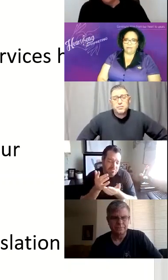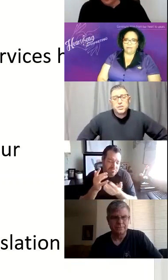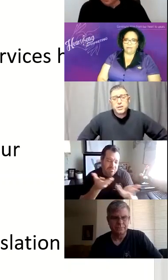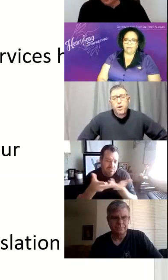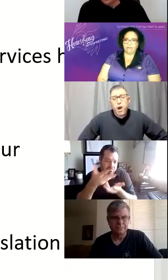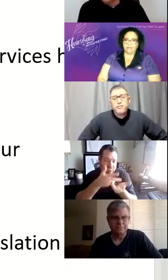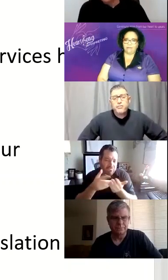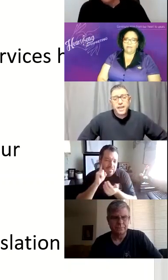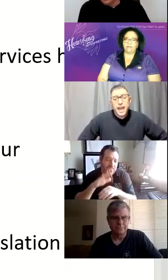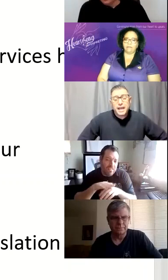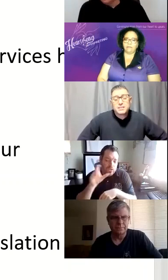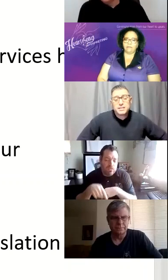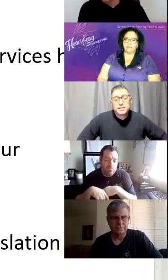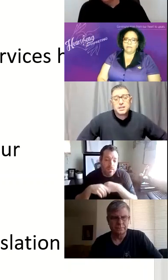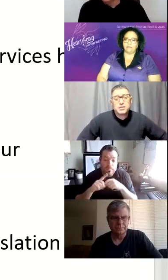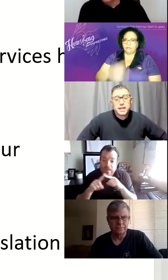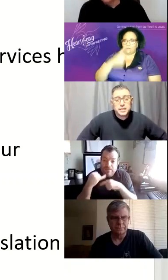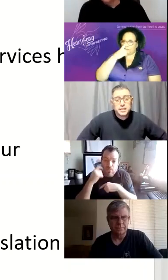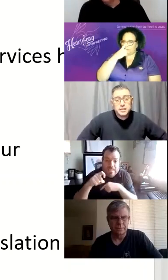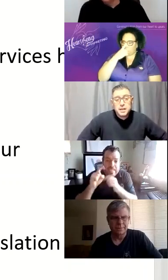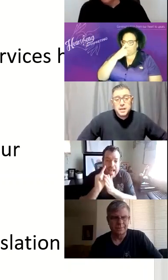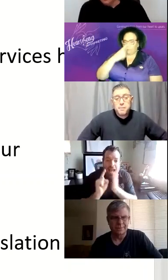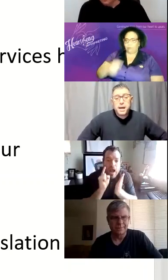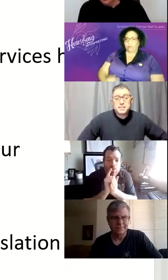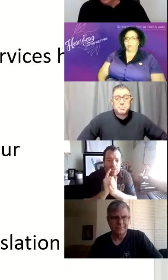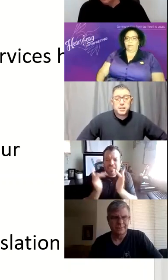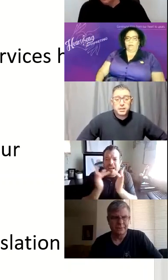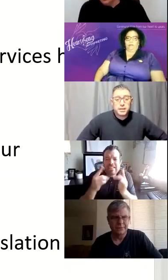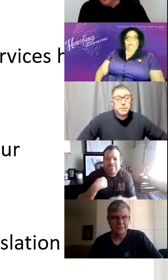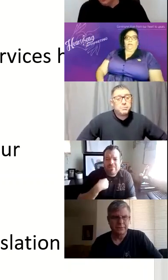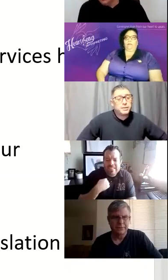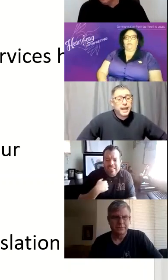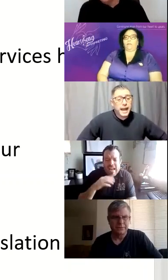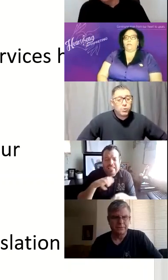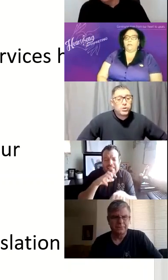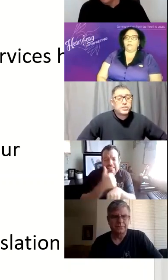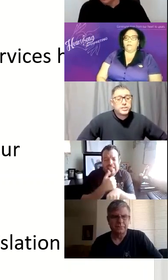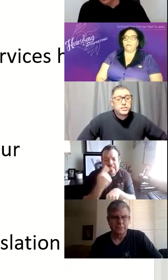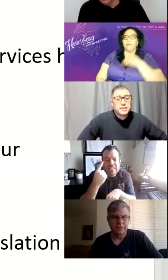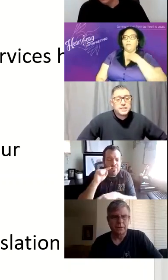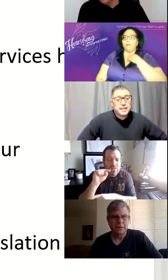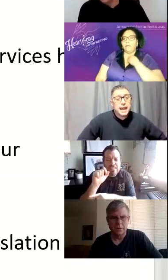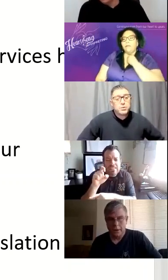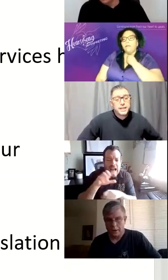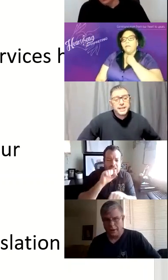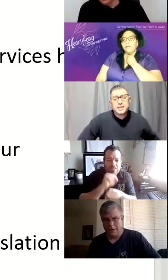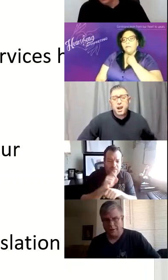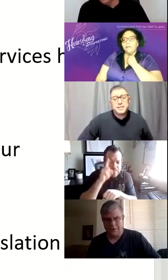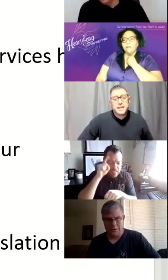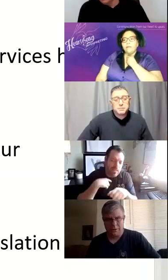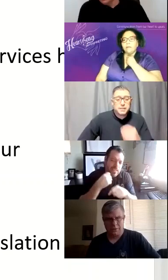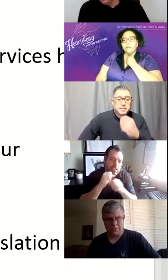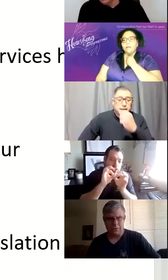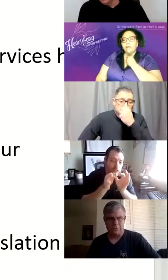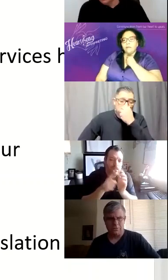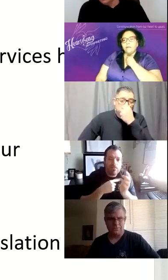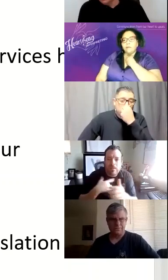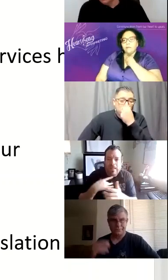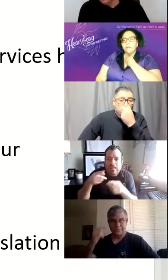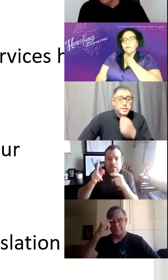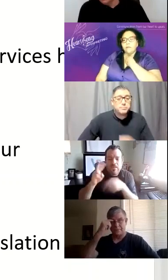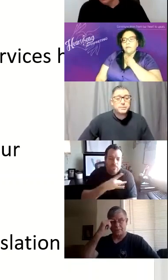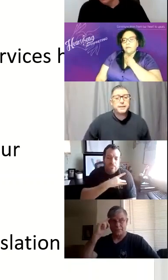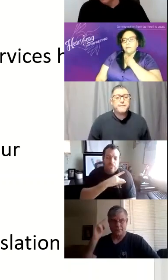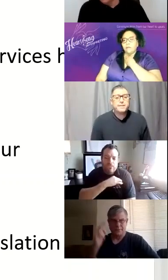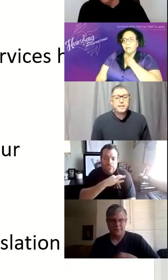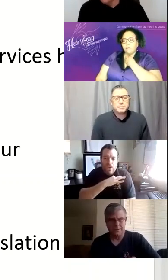advantage of. We try to offer that, so that's another idea, a possibility. If people need hours, the students need hours, they can contact me, text me, we can work